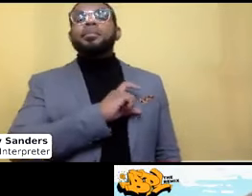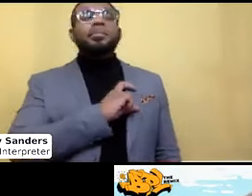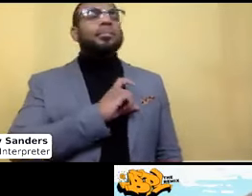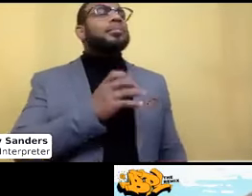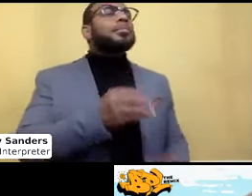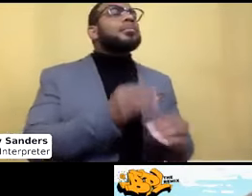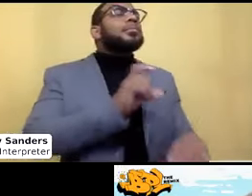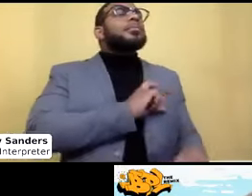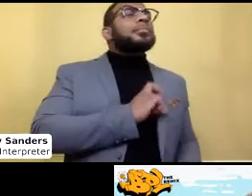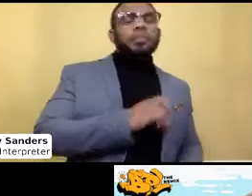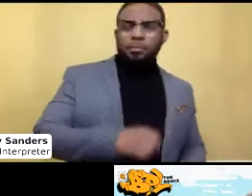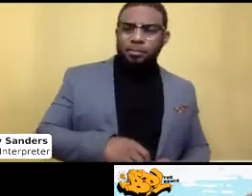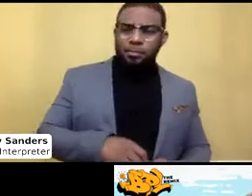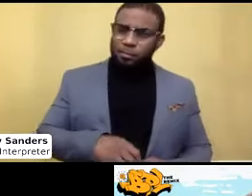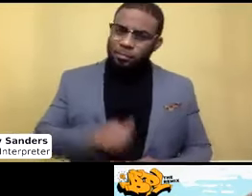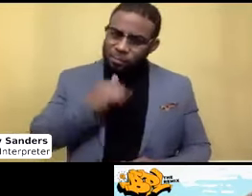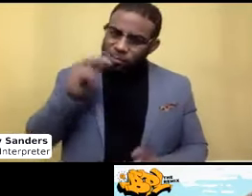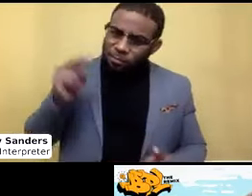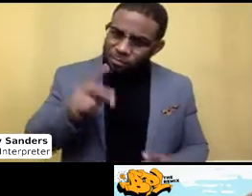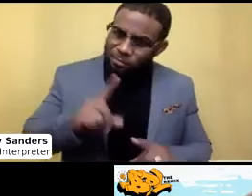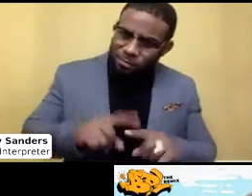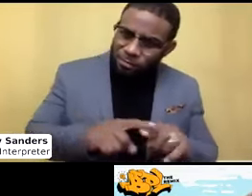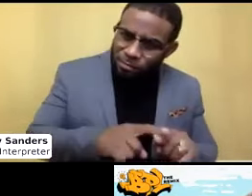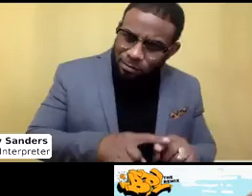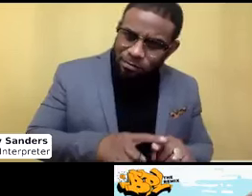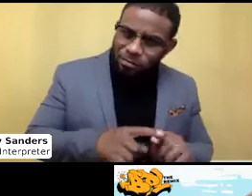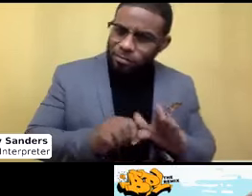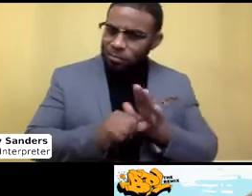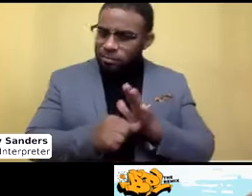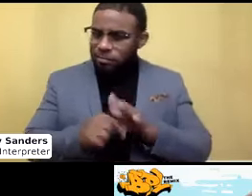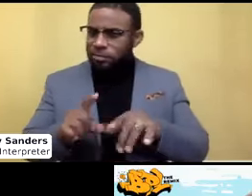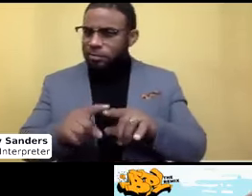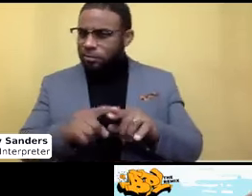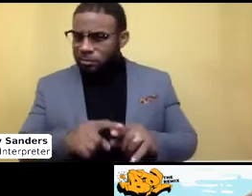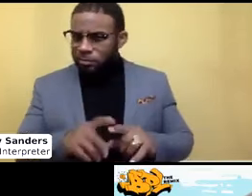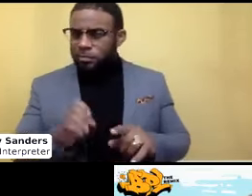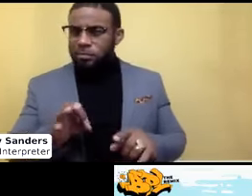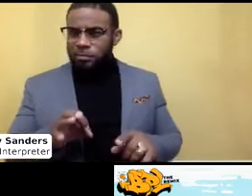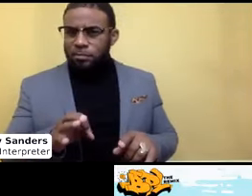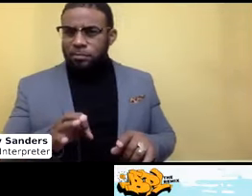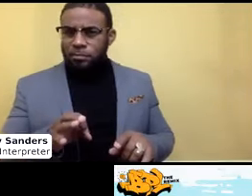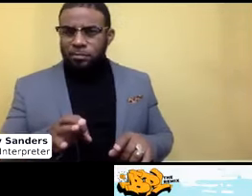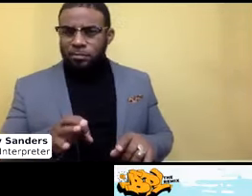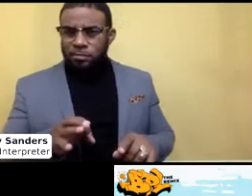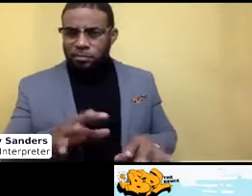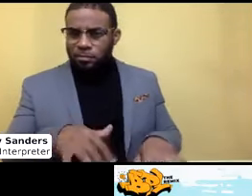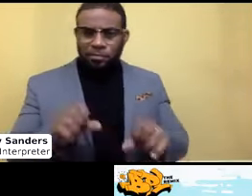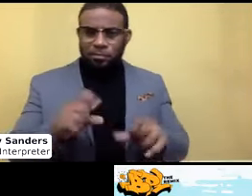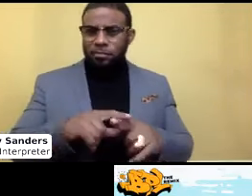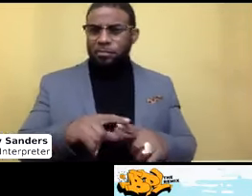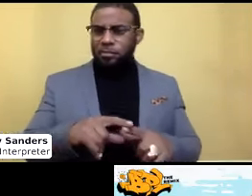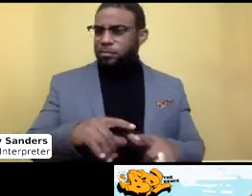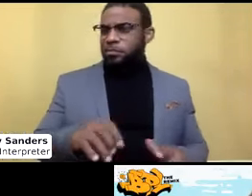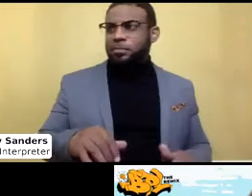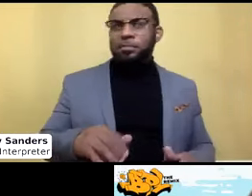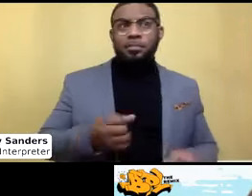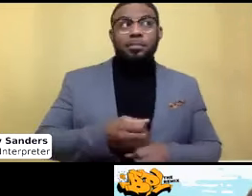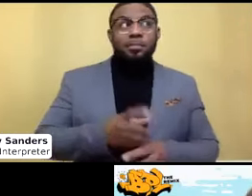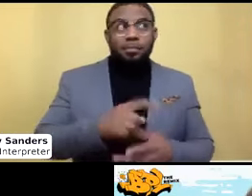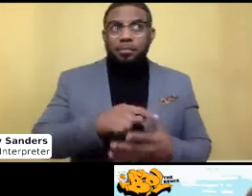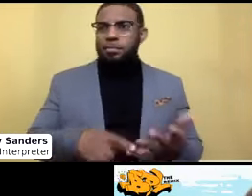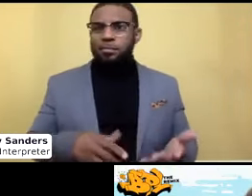more police, not looking at the conditions, the underlying conditions of colonization or domestic colonization that cause